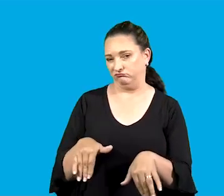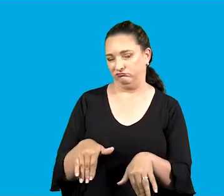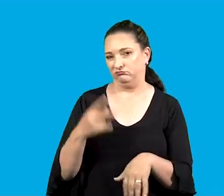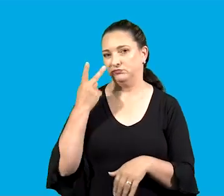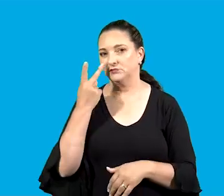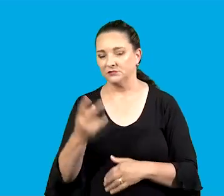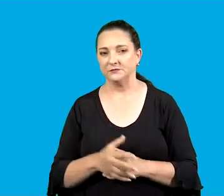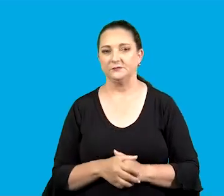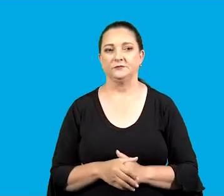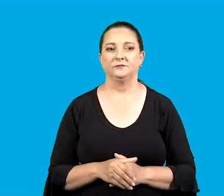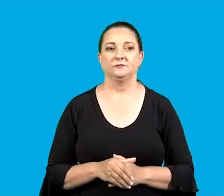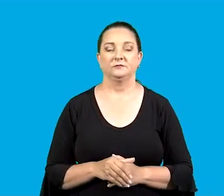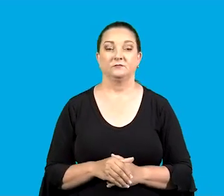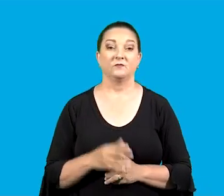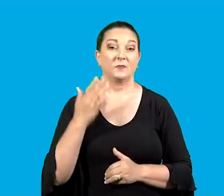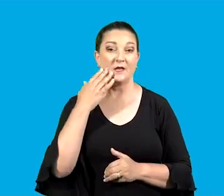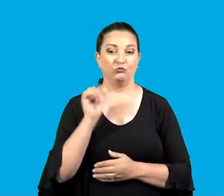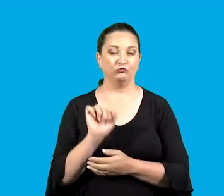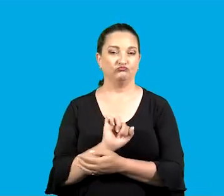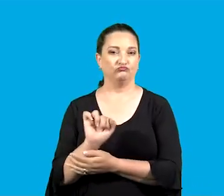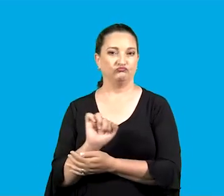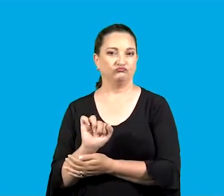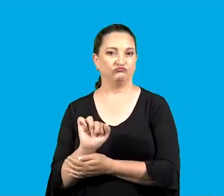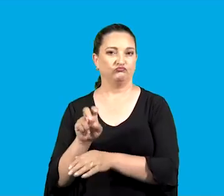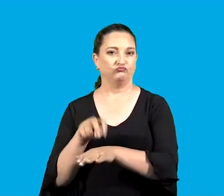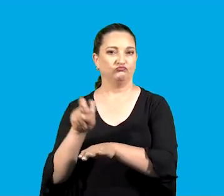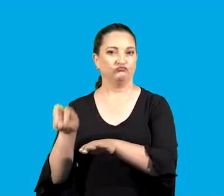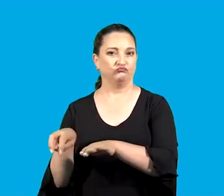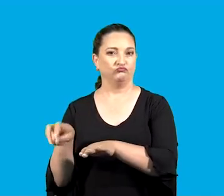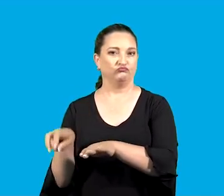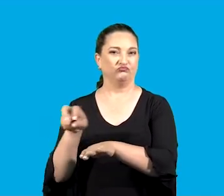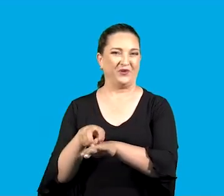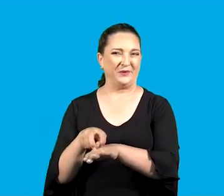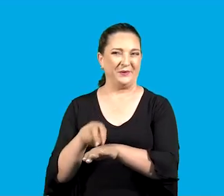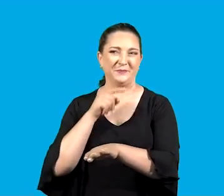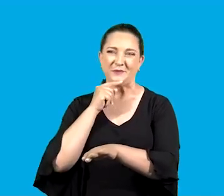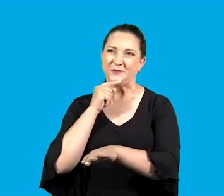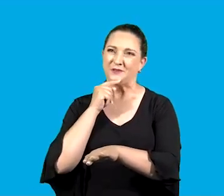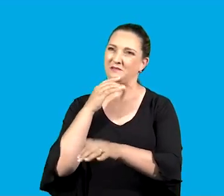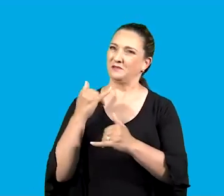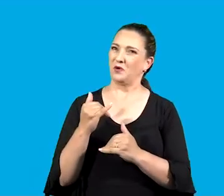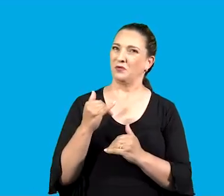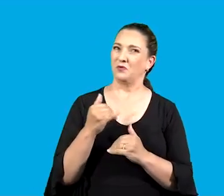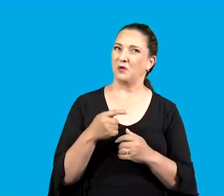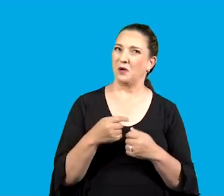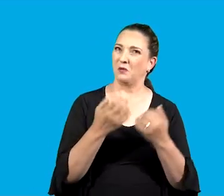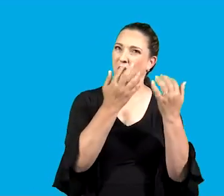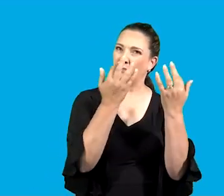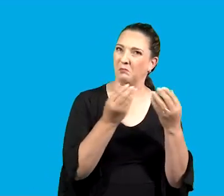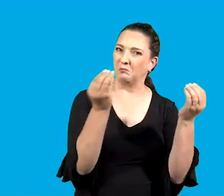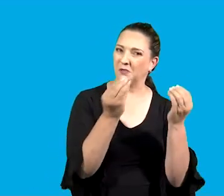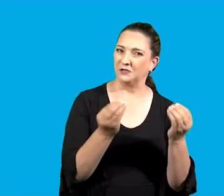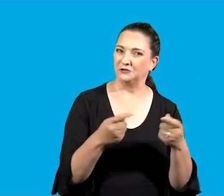me explain that, you see that your delivery expense is lower than the budgeted. Okay, so we had budgeted to